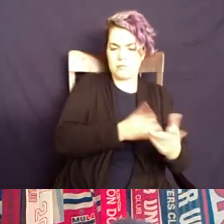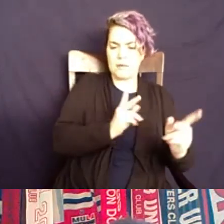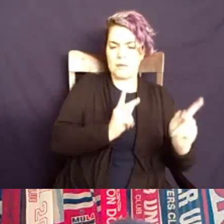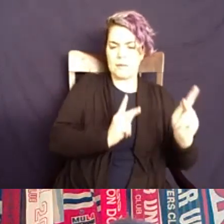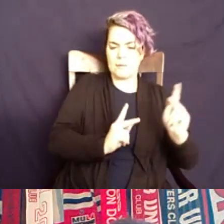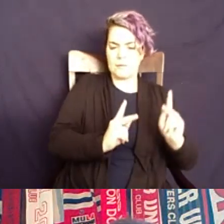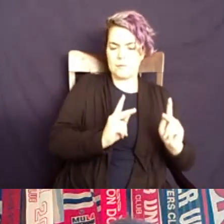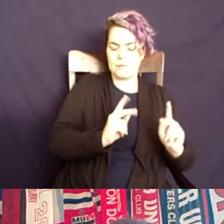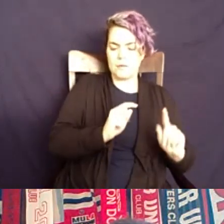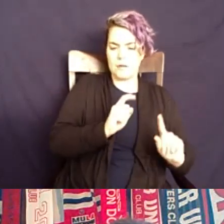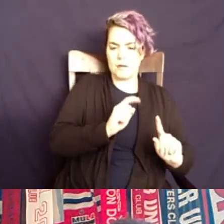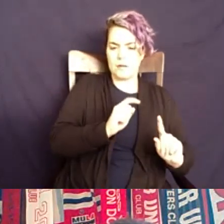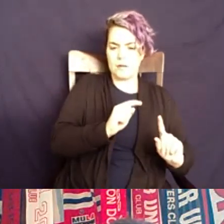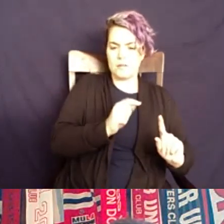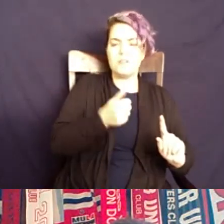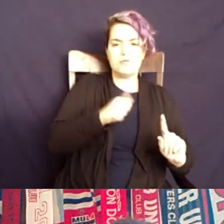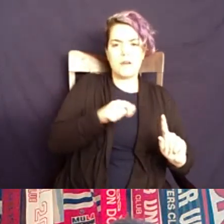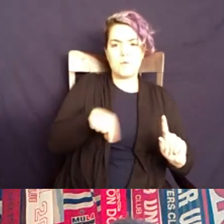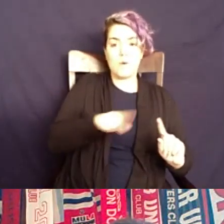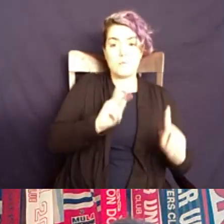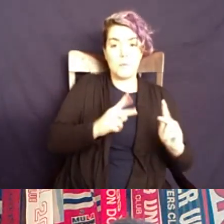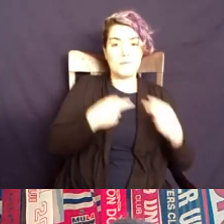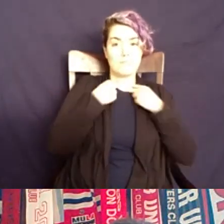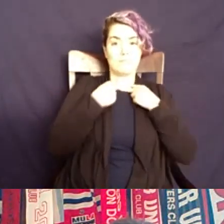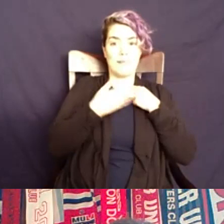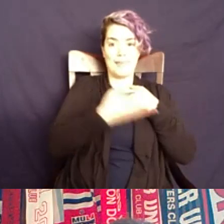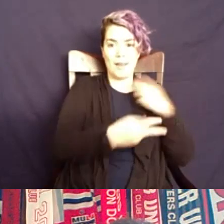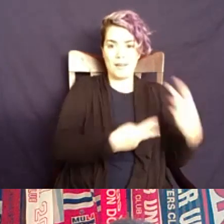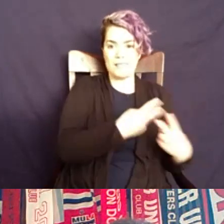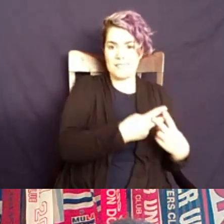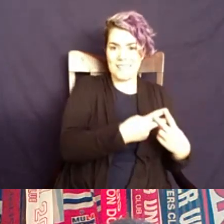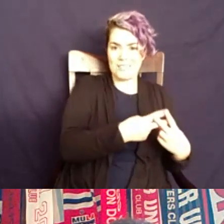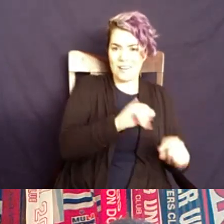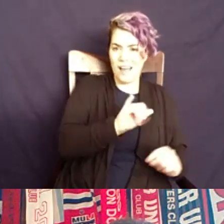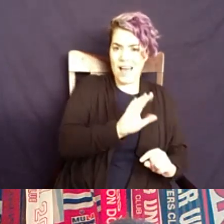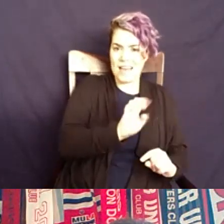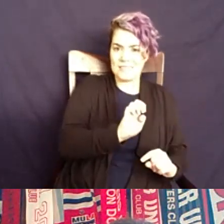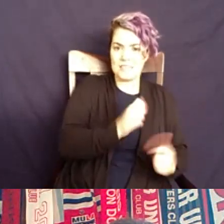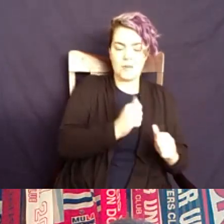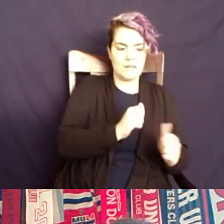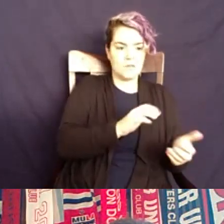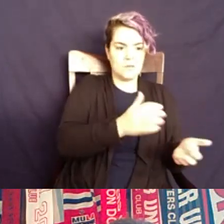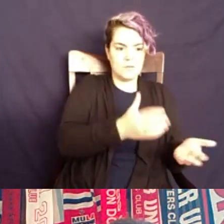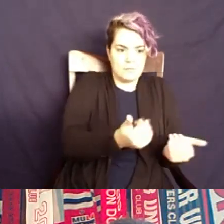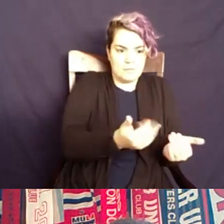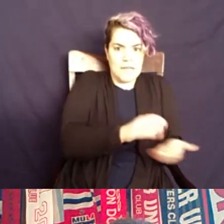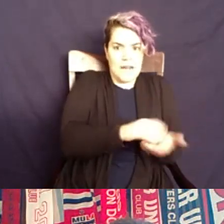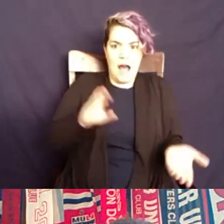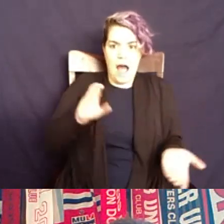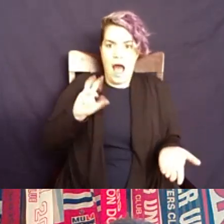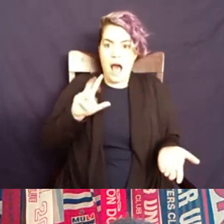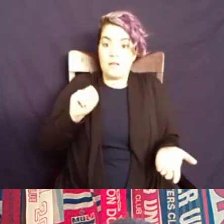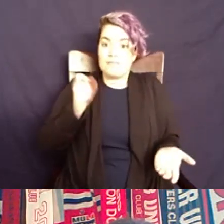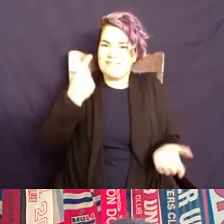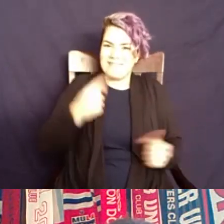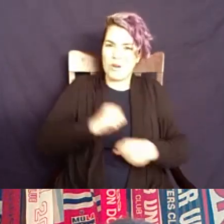of the ICE detention centers and change policies, specifically in response to COVID.